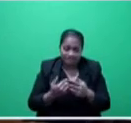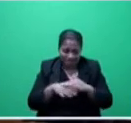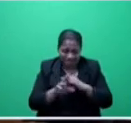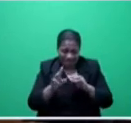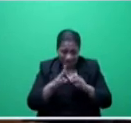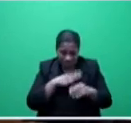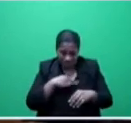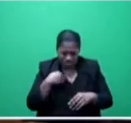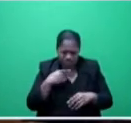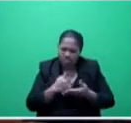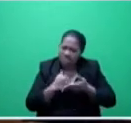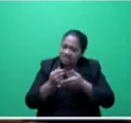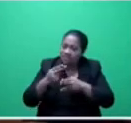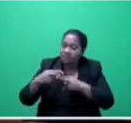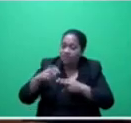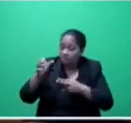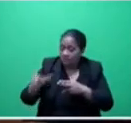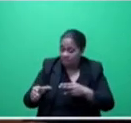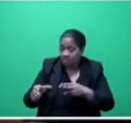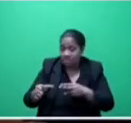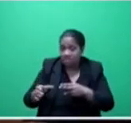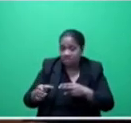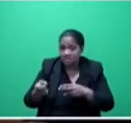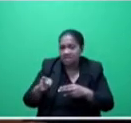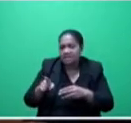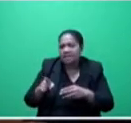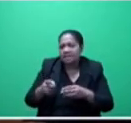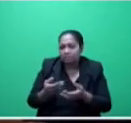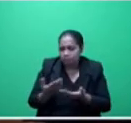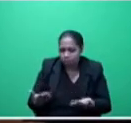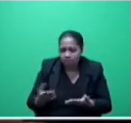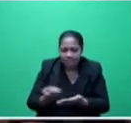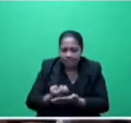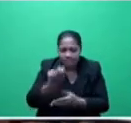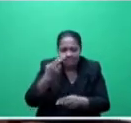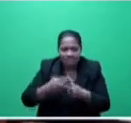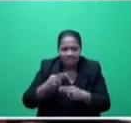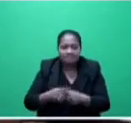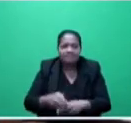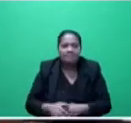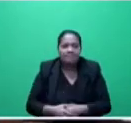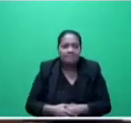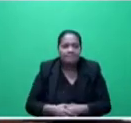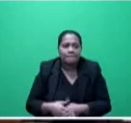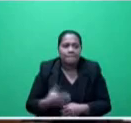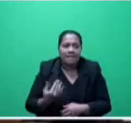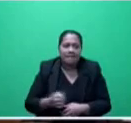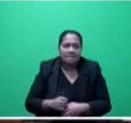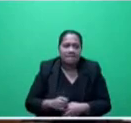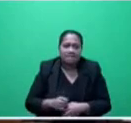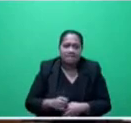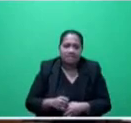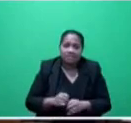assist farmers towards scientific and modern economical farming habit, supplementing imports and